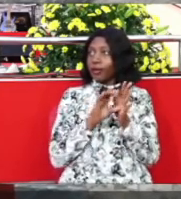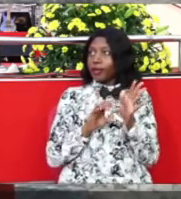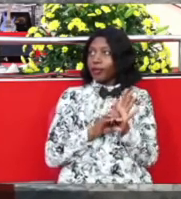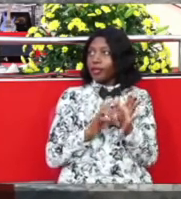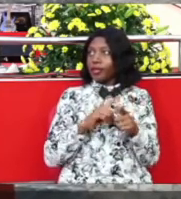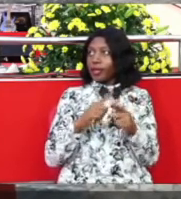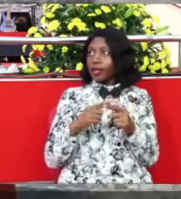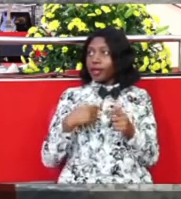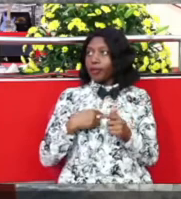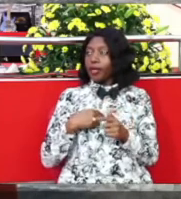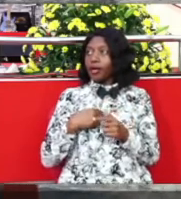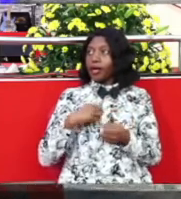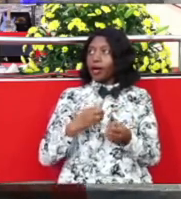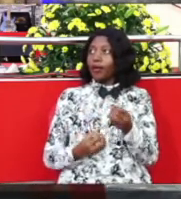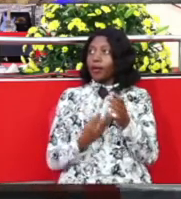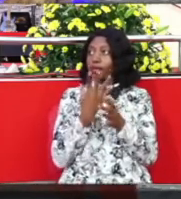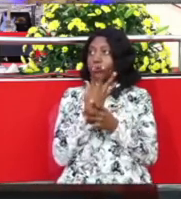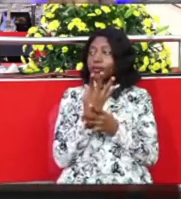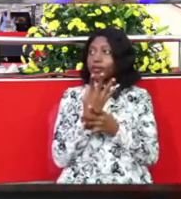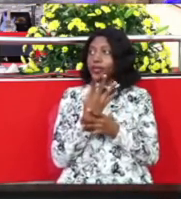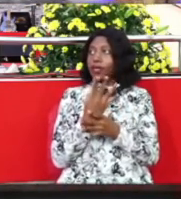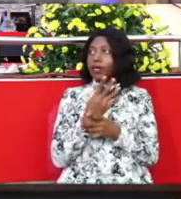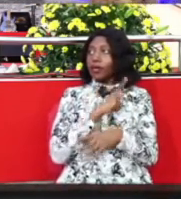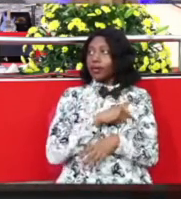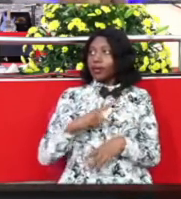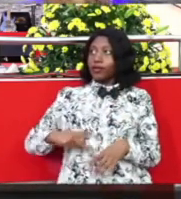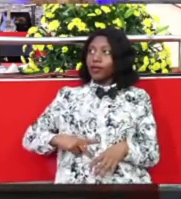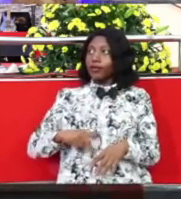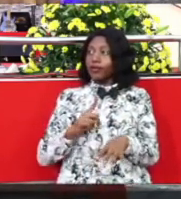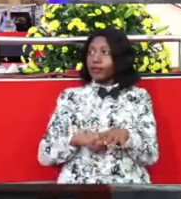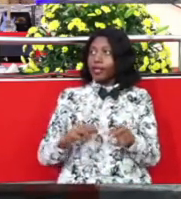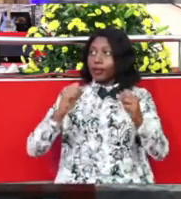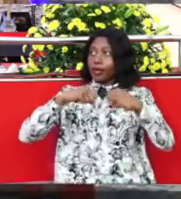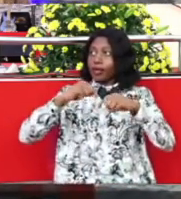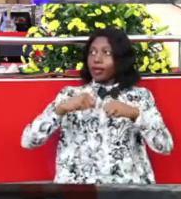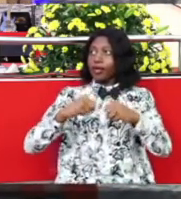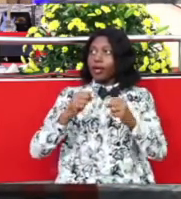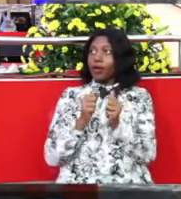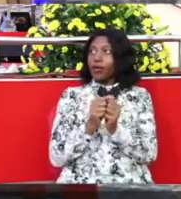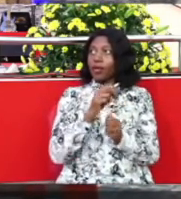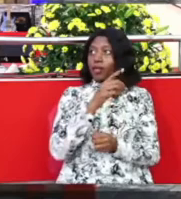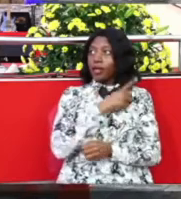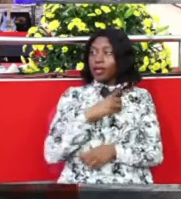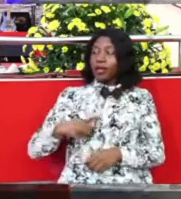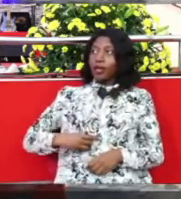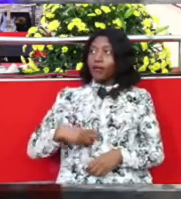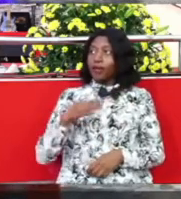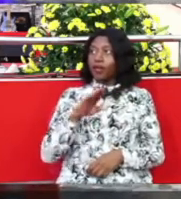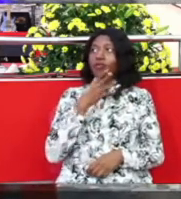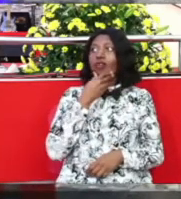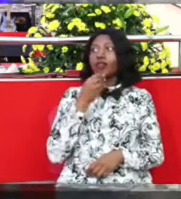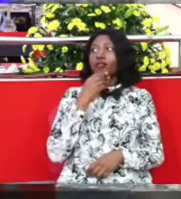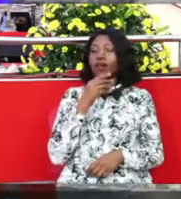then I will establish the throne of your kingdom as a covenant with David your father, saying, you shall